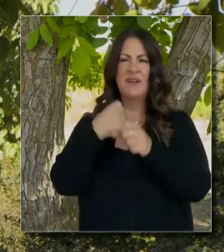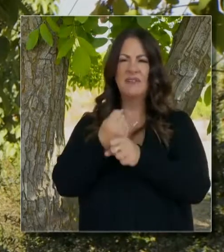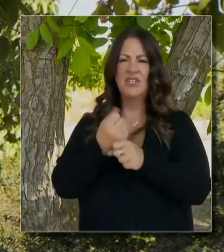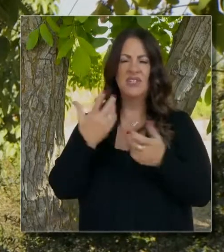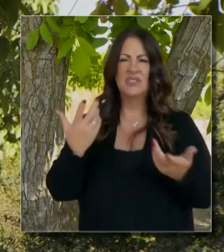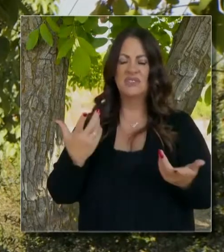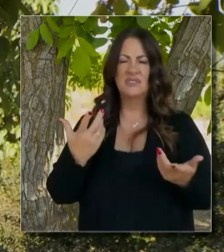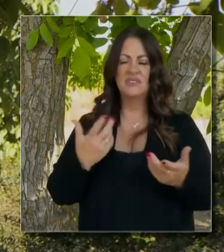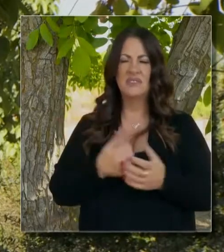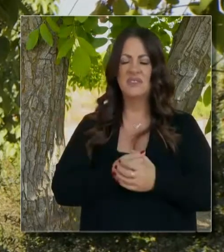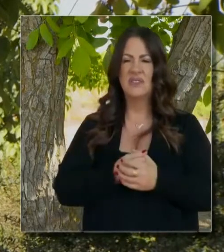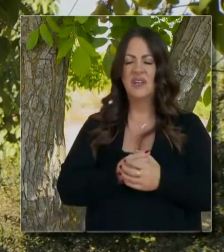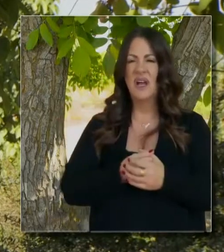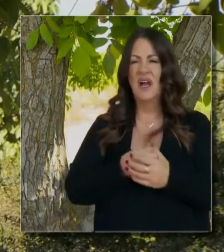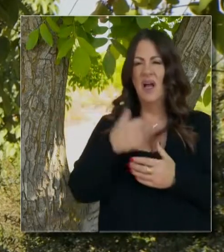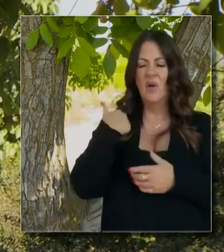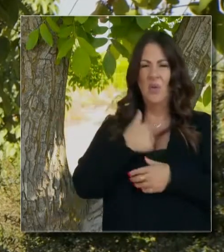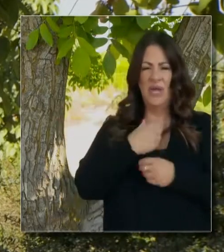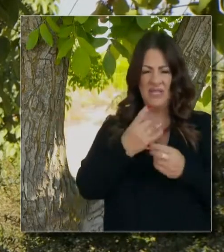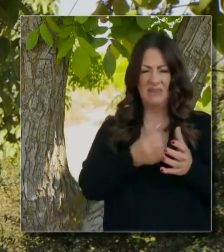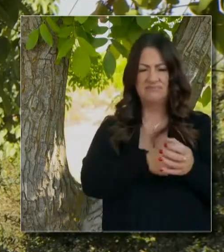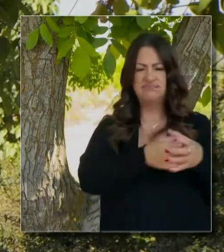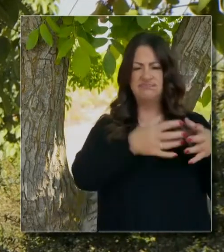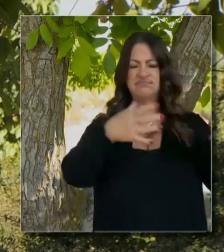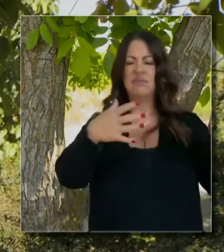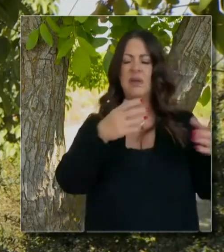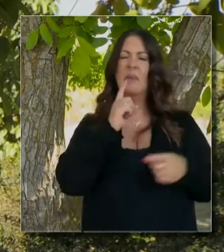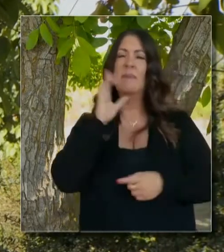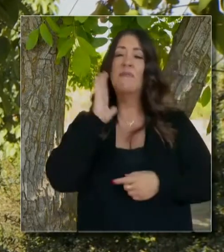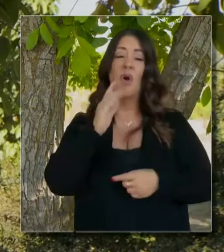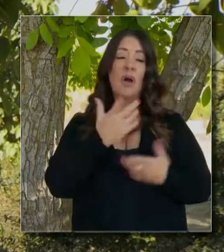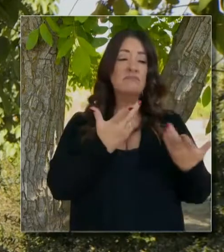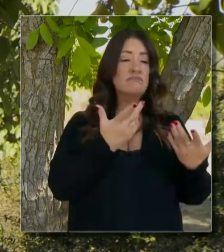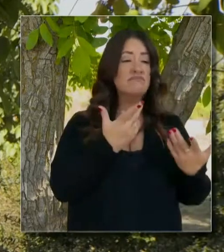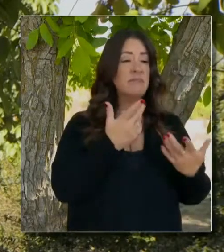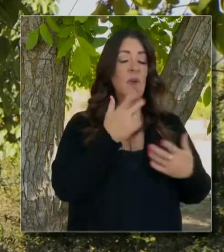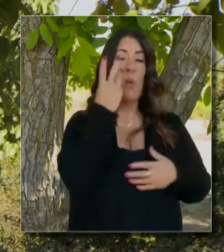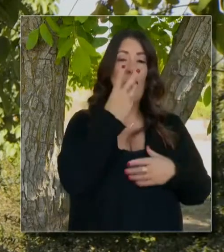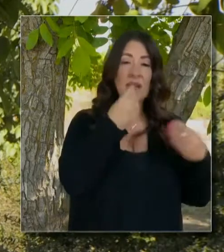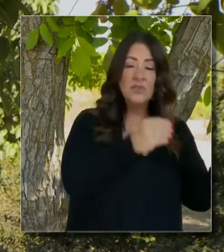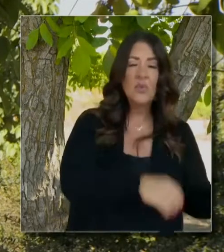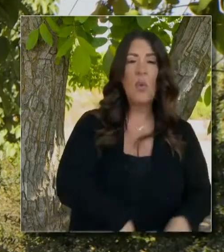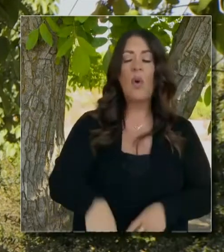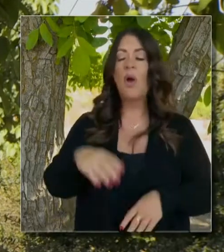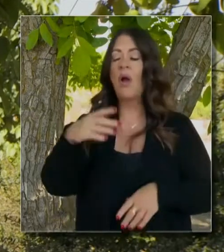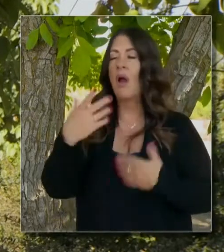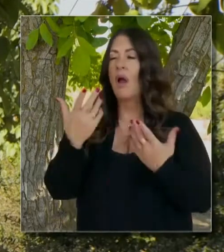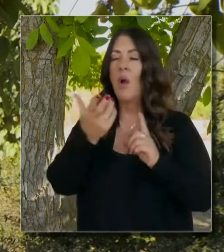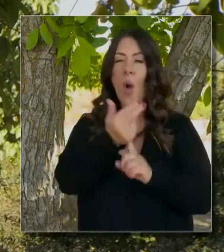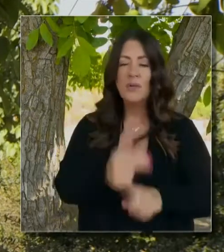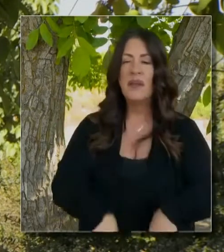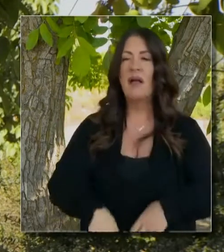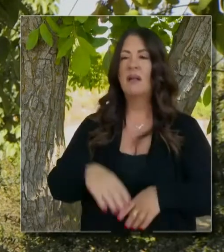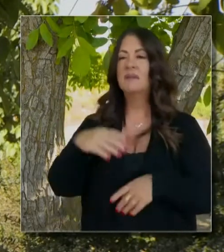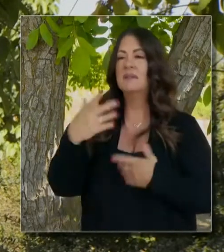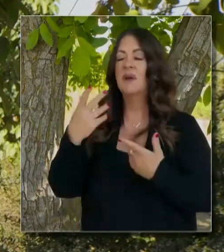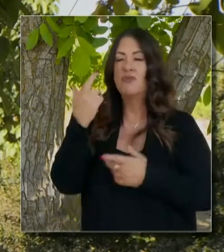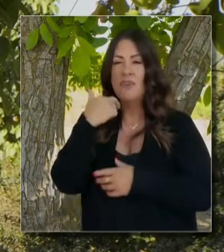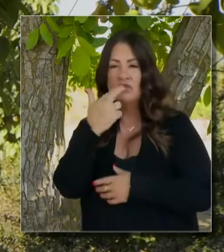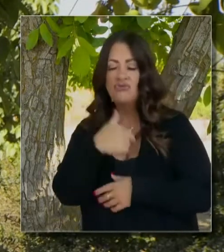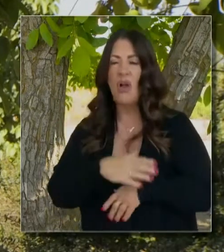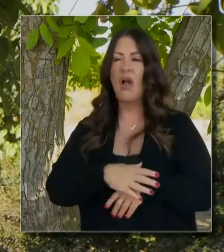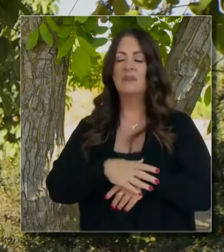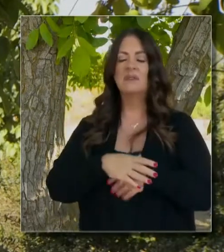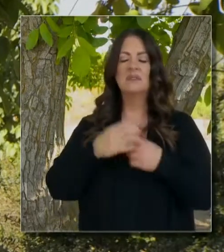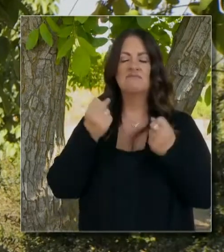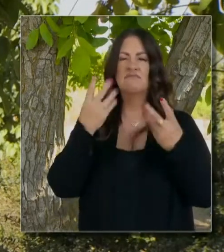employee, Pat Kelly. We were able to grow that business, a small wine store, to restaurants, number of hotels, a number of wineries, doing business in many different counties